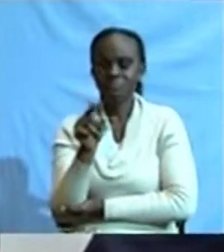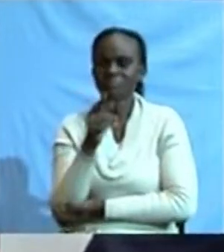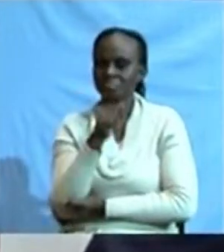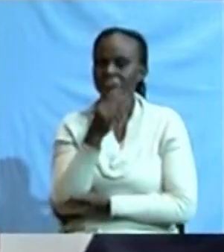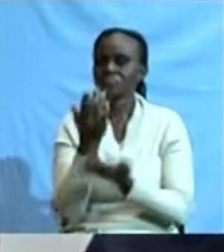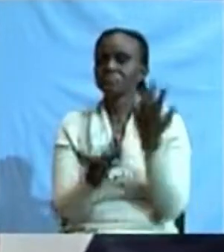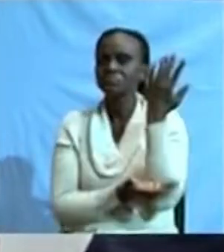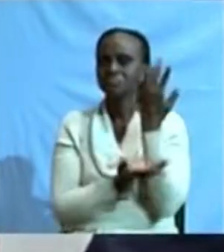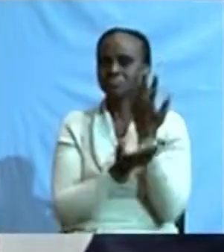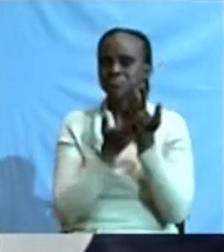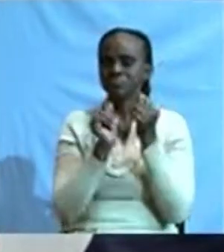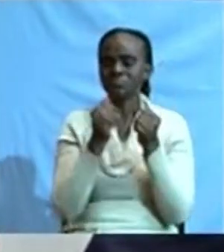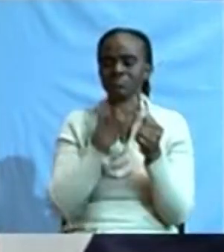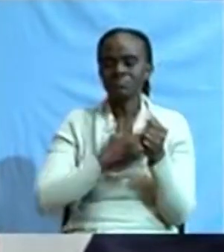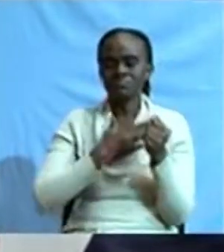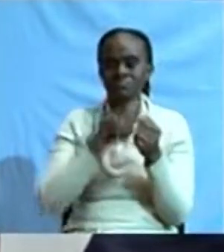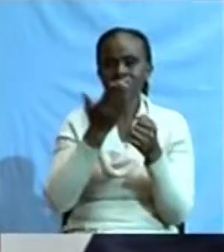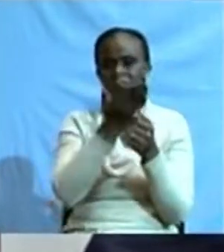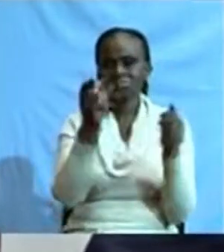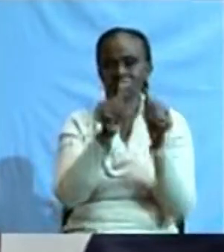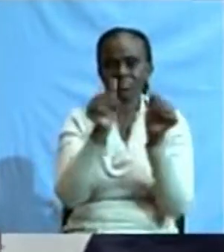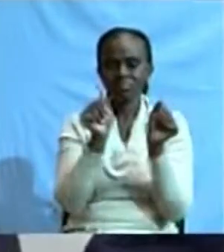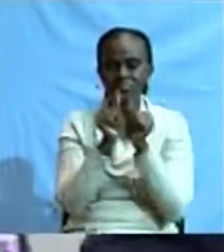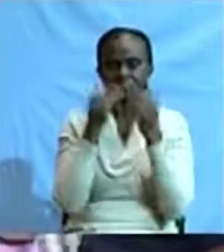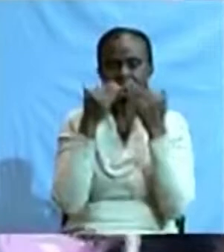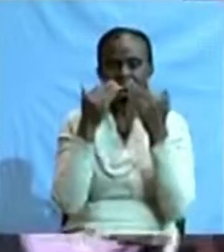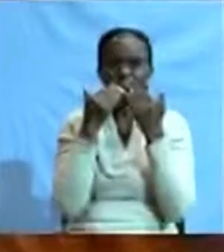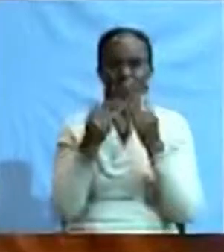improve. Please look on those areas. Thank you.